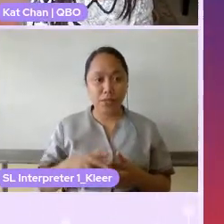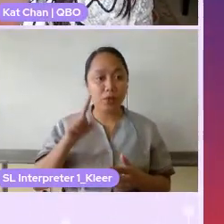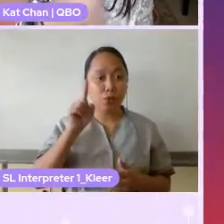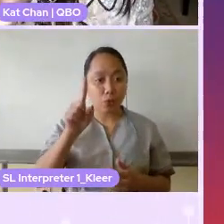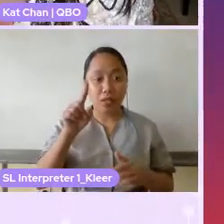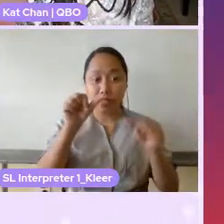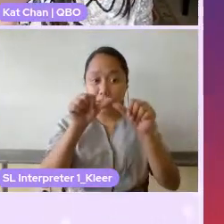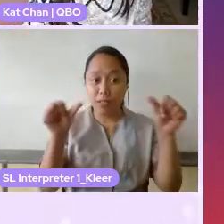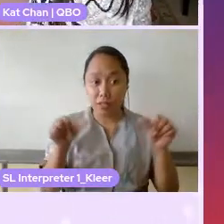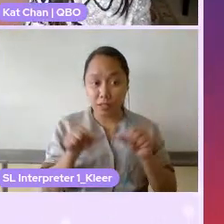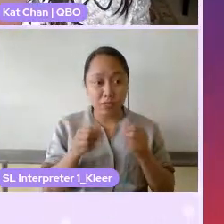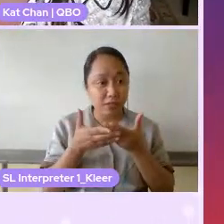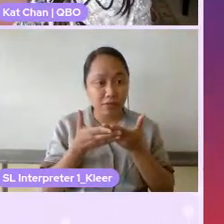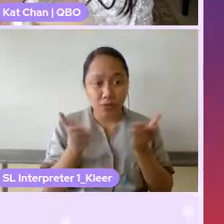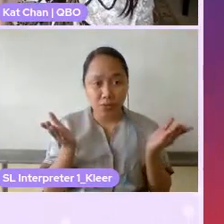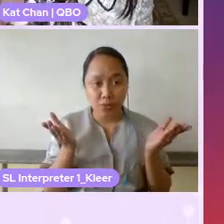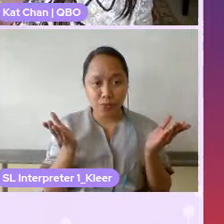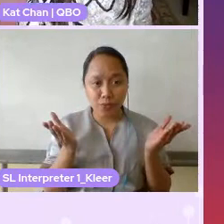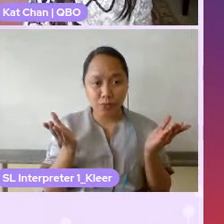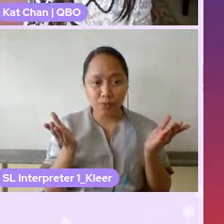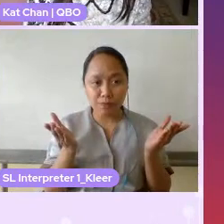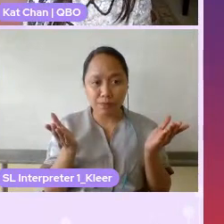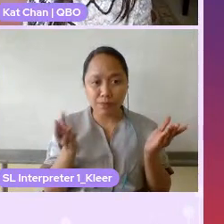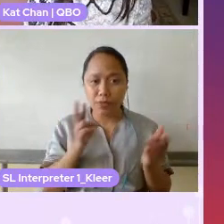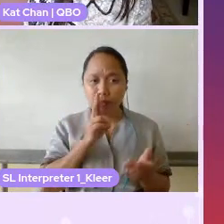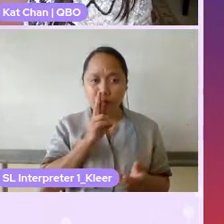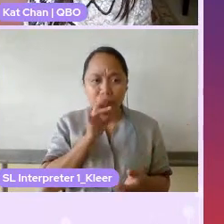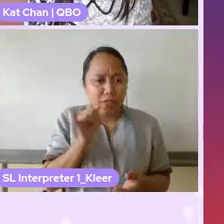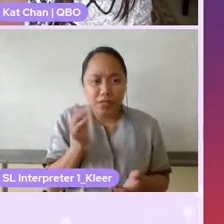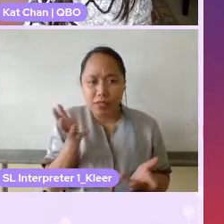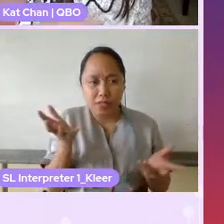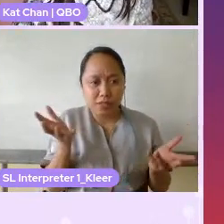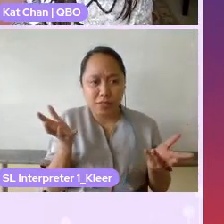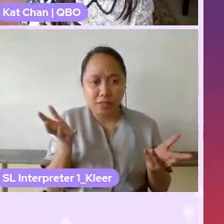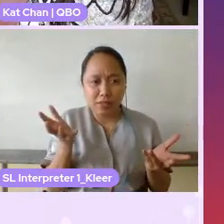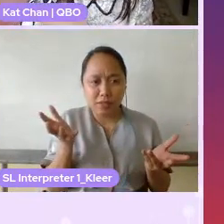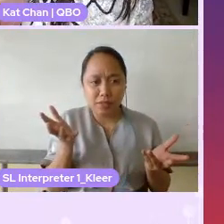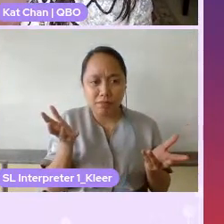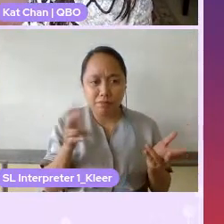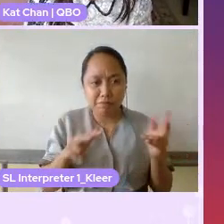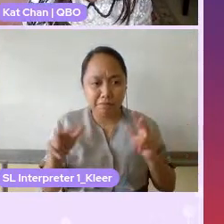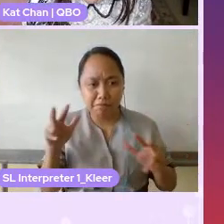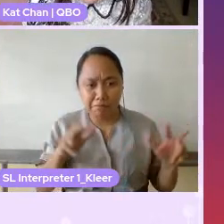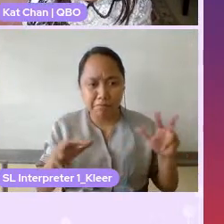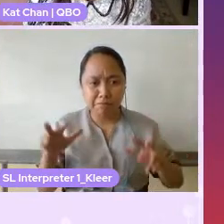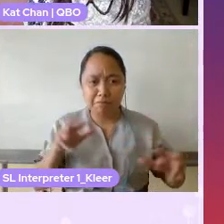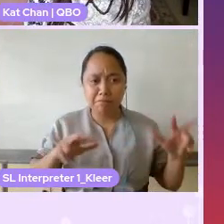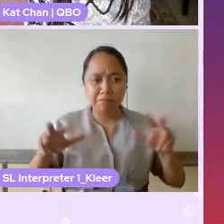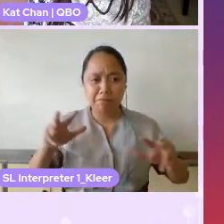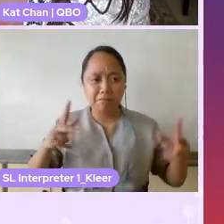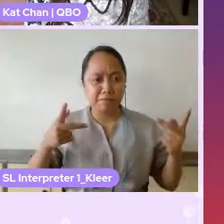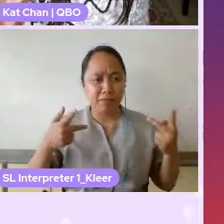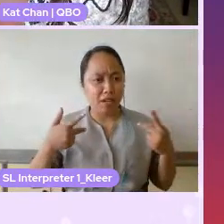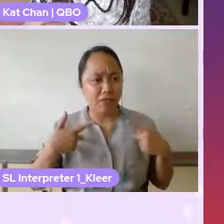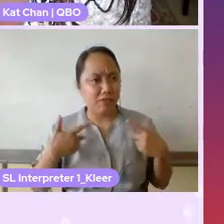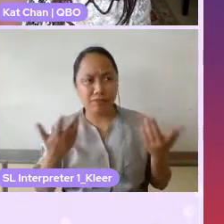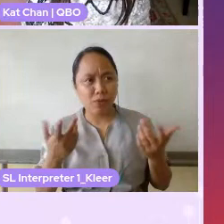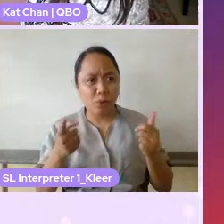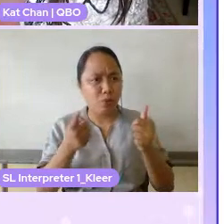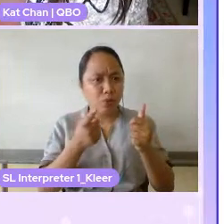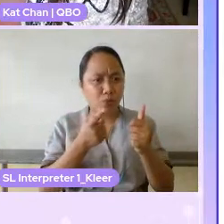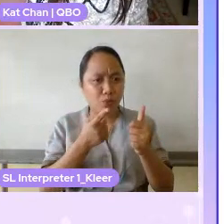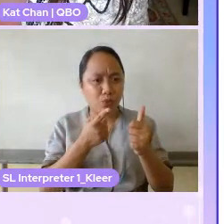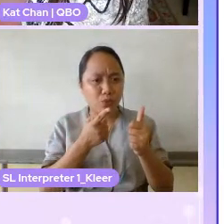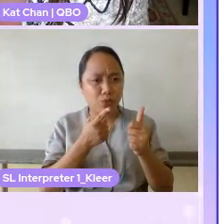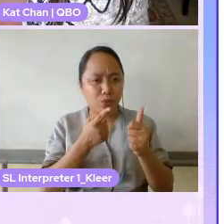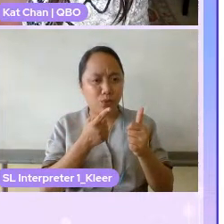you know, you can really kind of take off, no, and like become a billionaire in your one lifetime, right? And we all need to be a